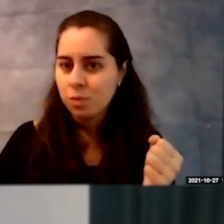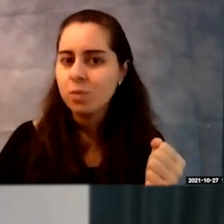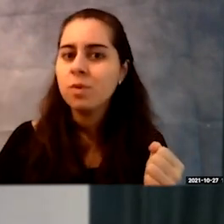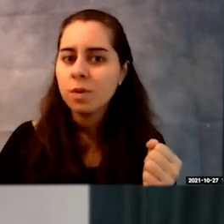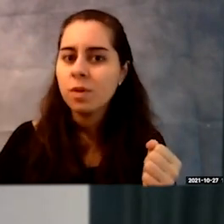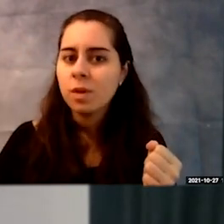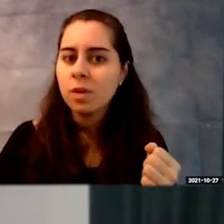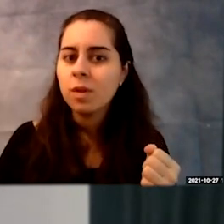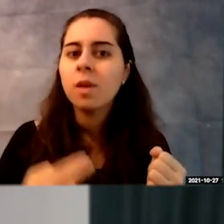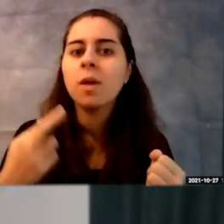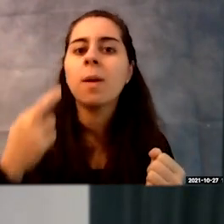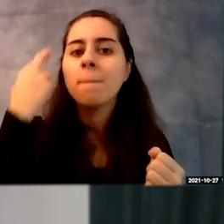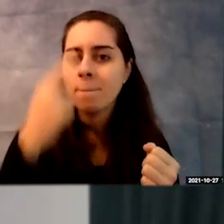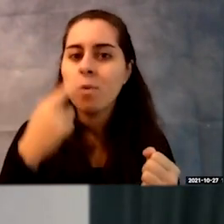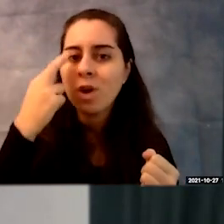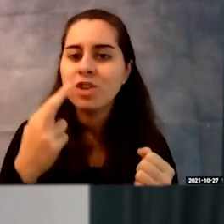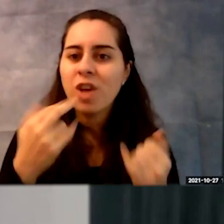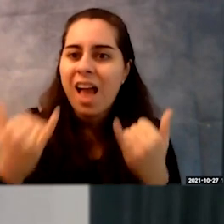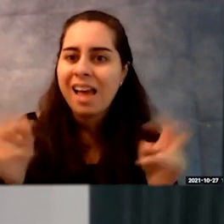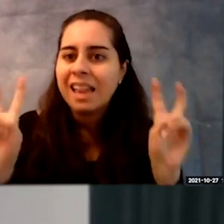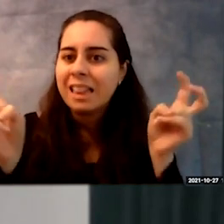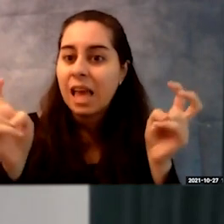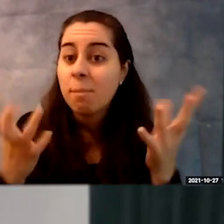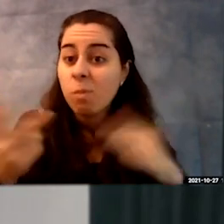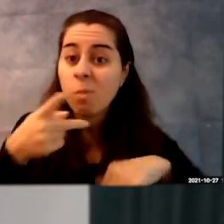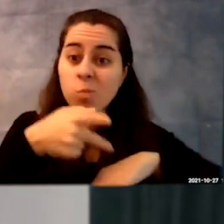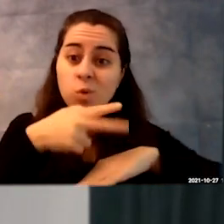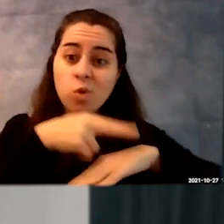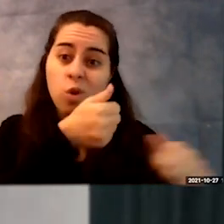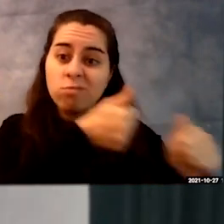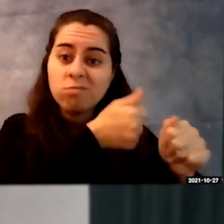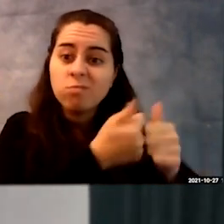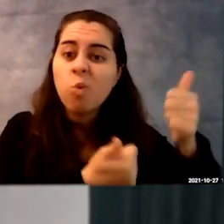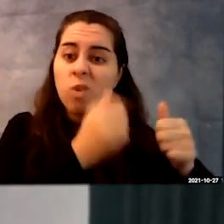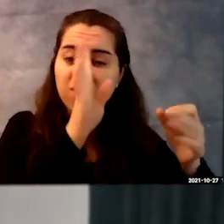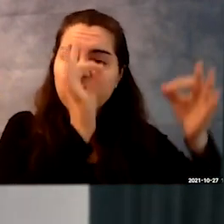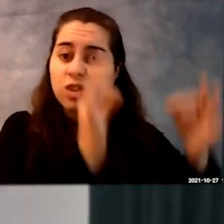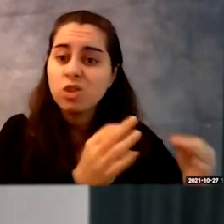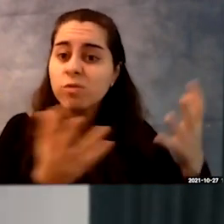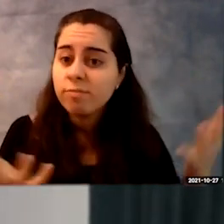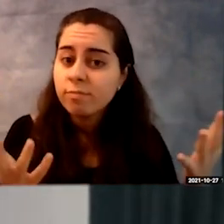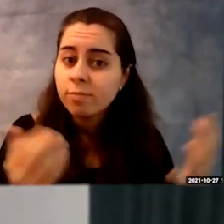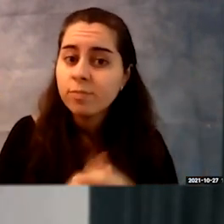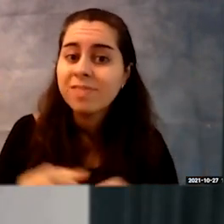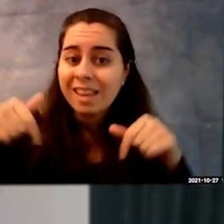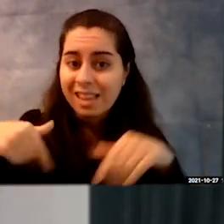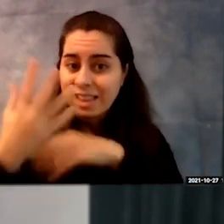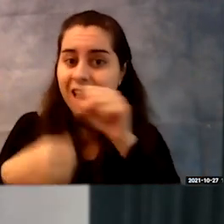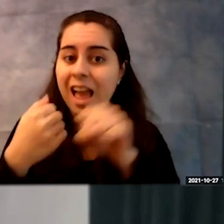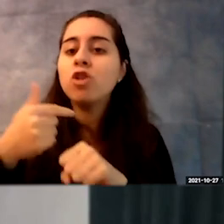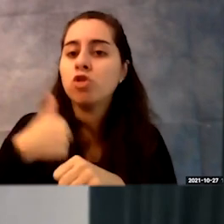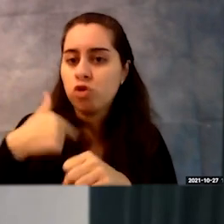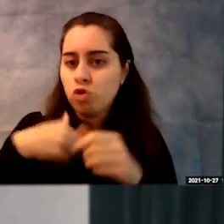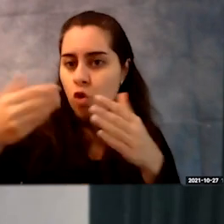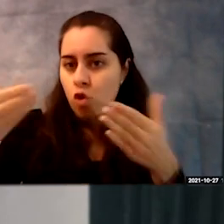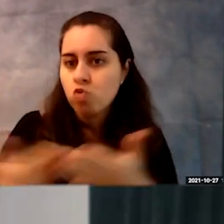of self-determination. Earlier this year, I introduced H.R. 2070, the Puerto